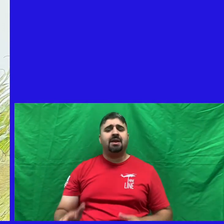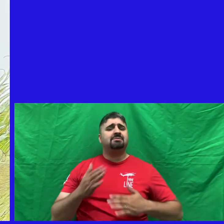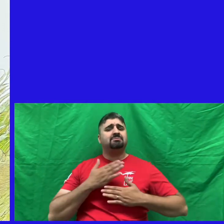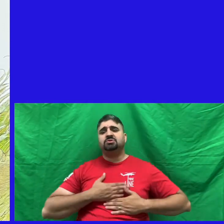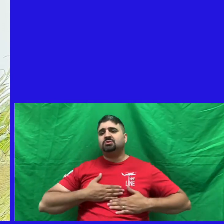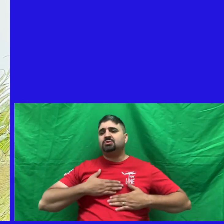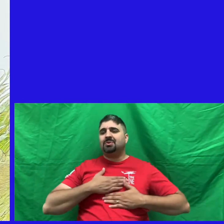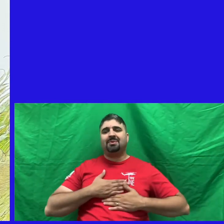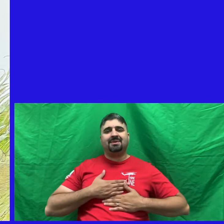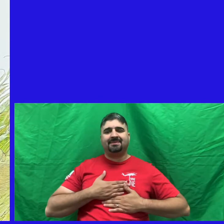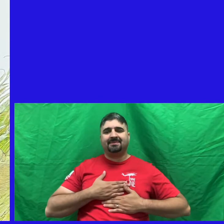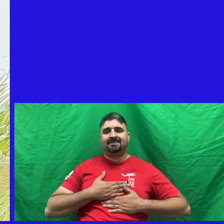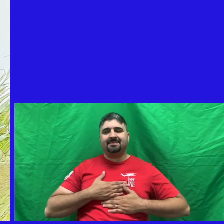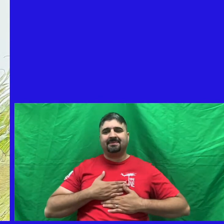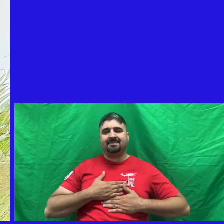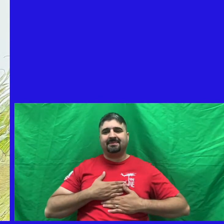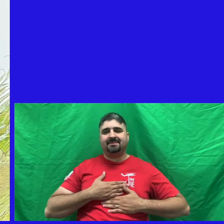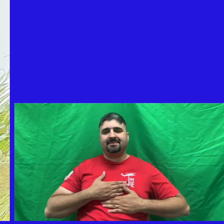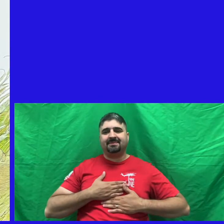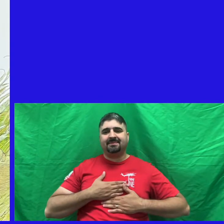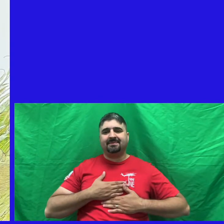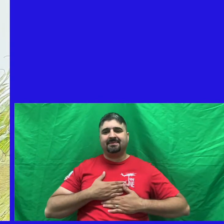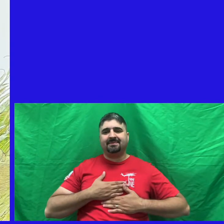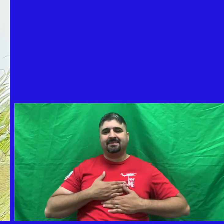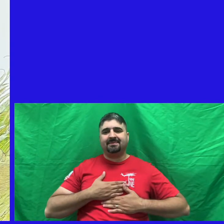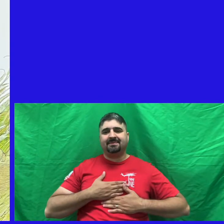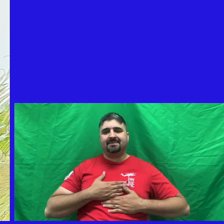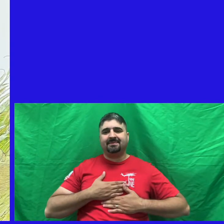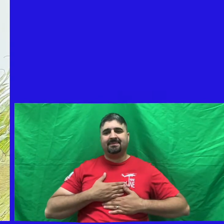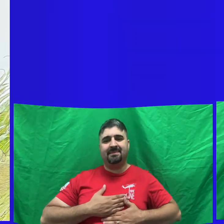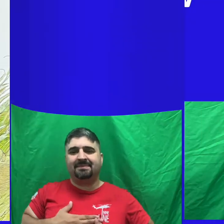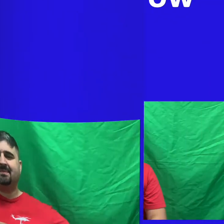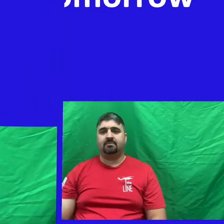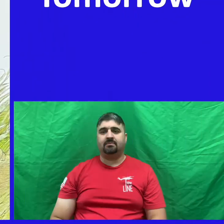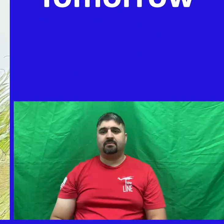So just relax, sit back and enjoy.